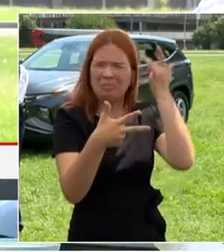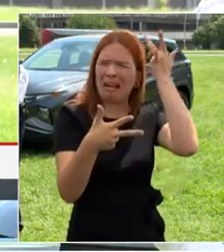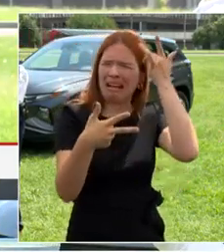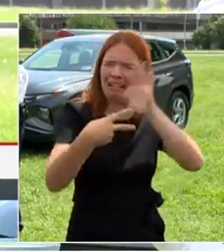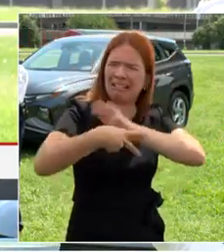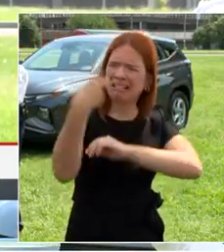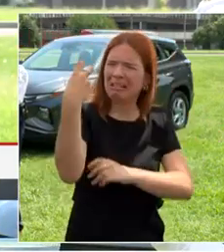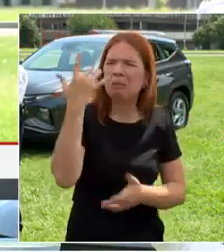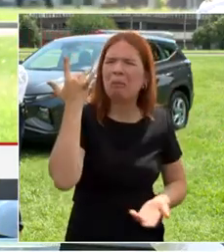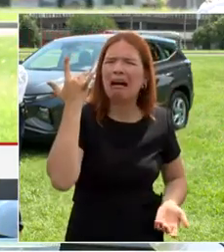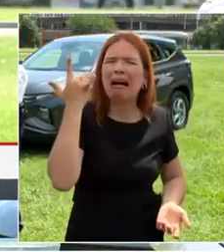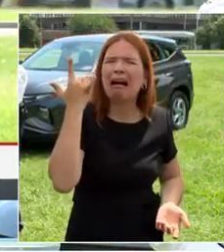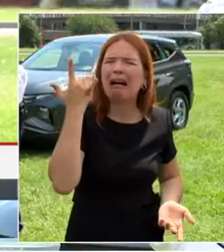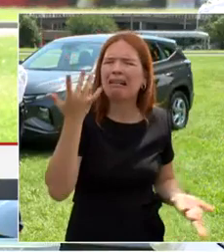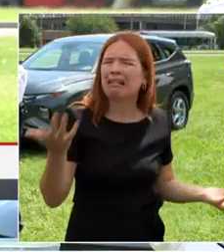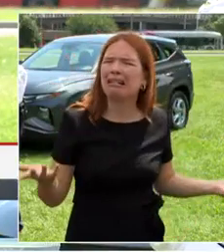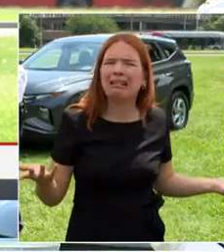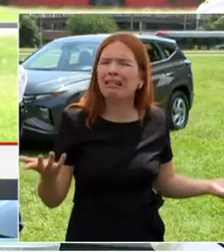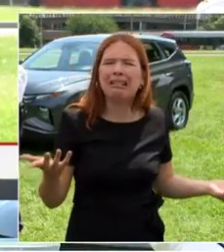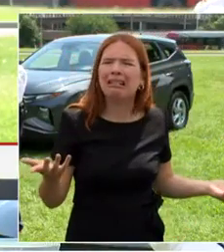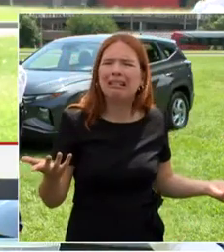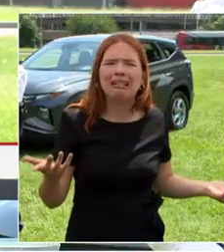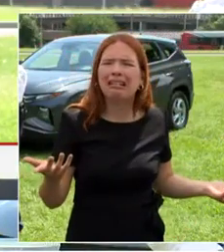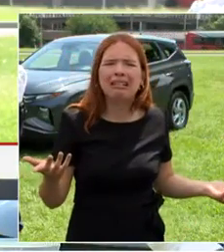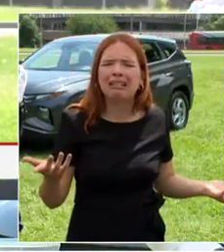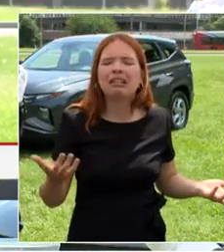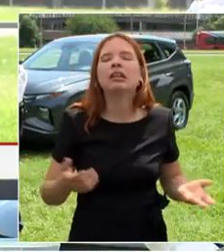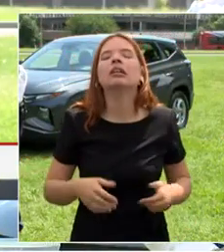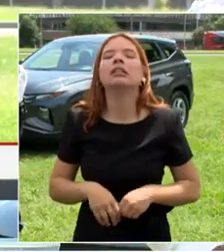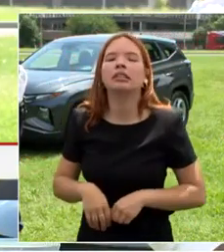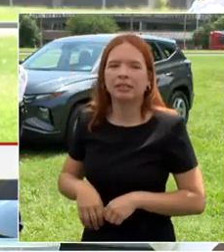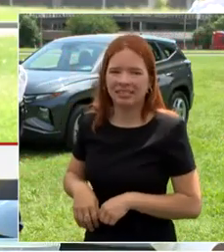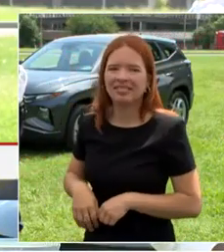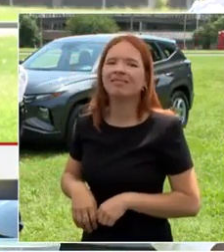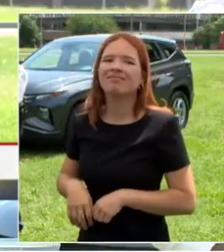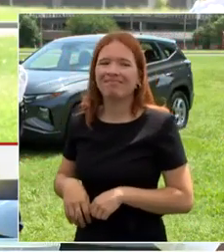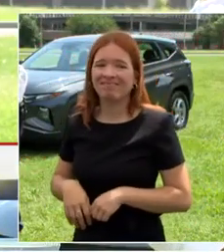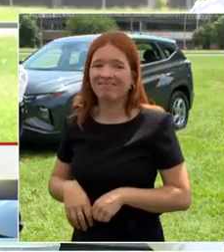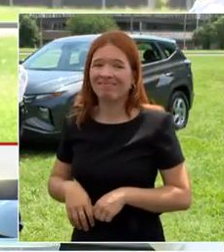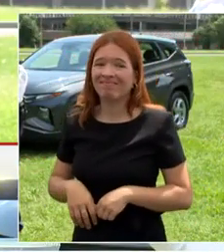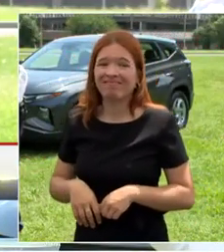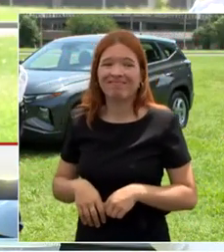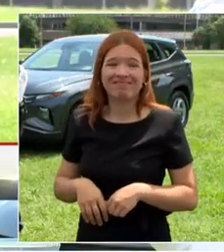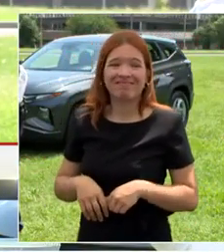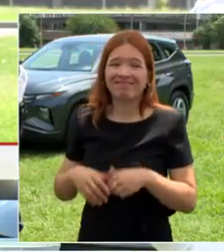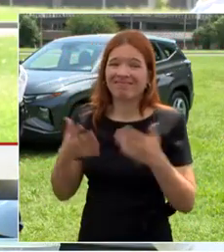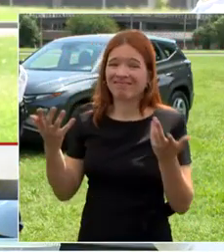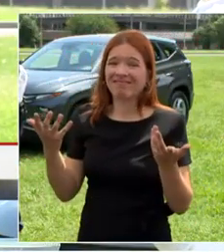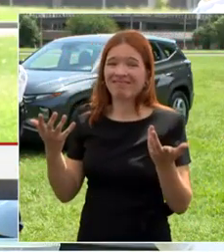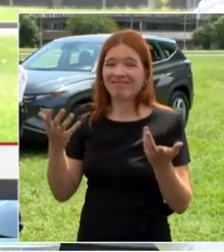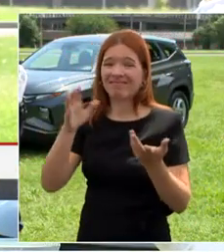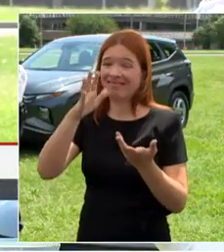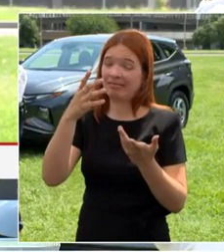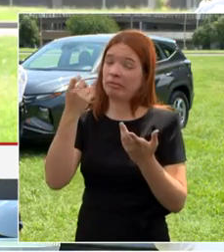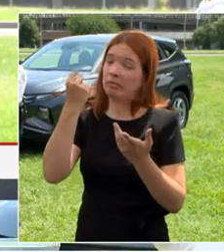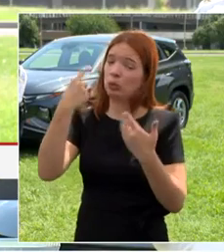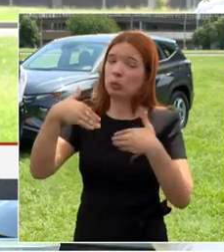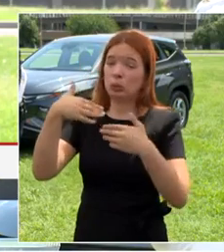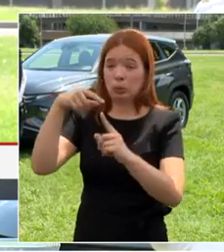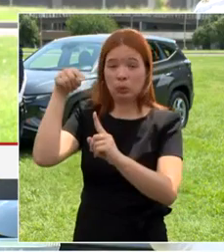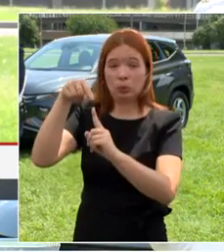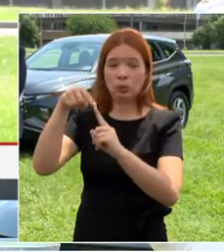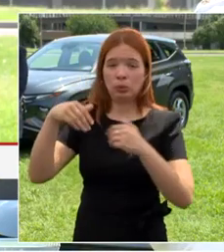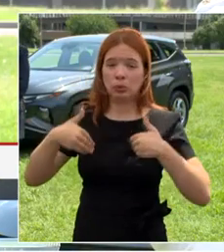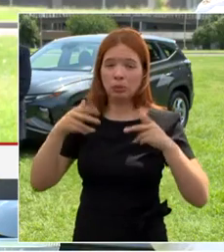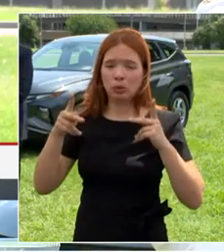is, again, we have to really deal with our juveniles. I mean, a lot of the car thefts that we're seeing is specifically related